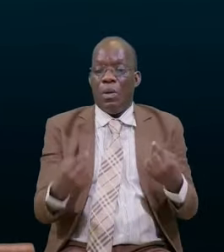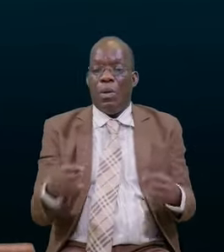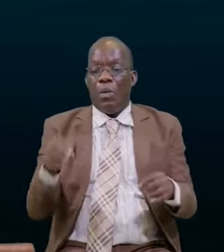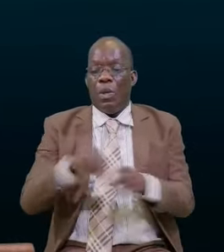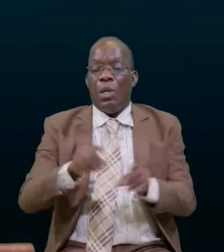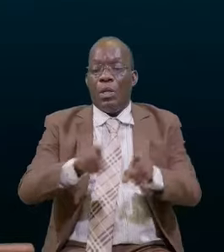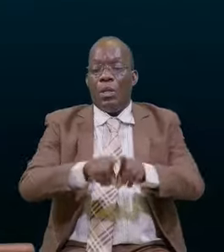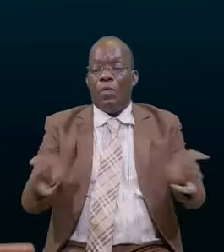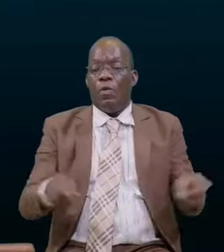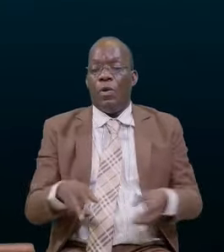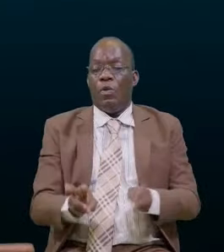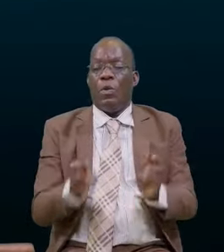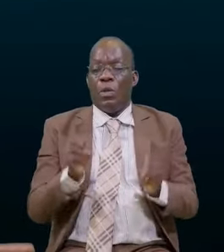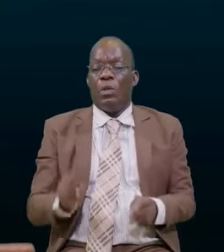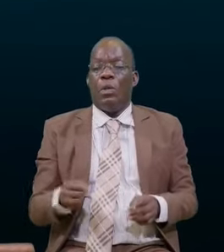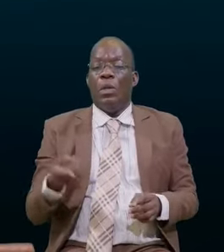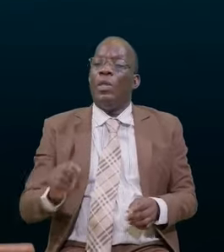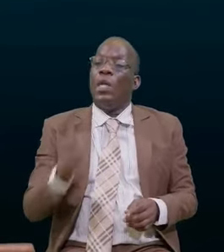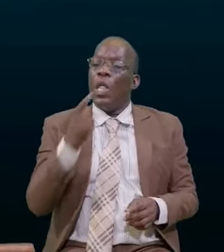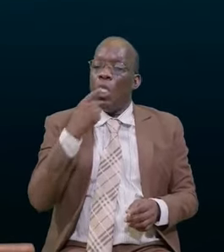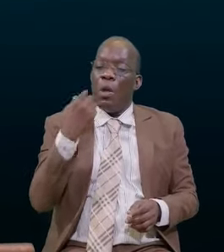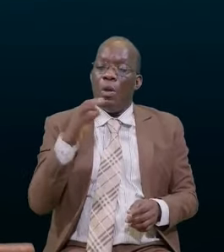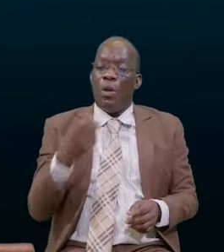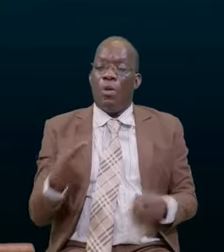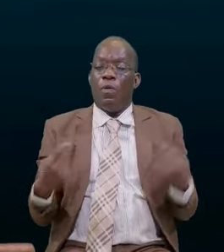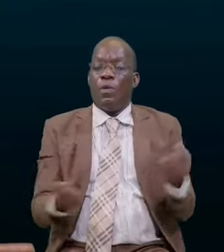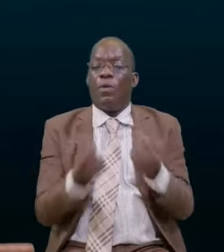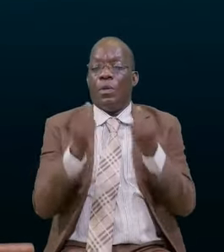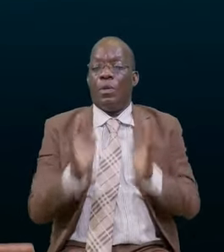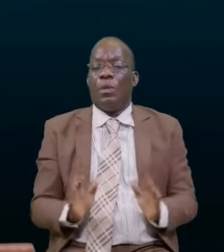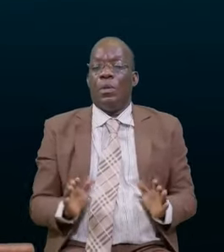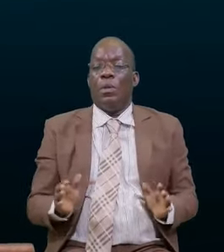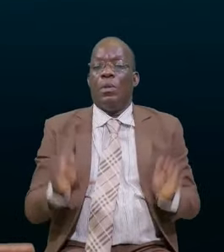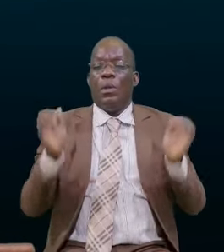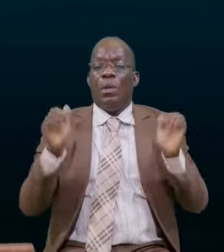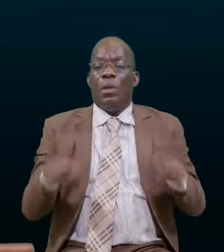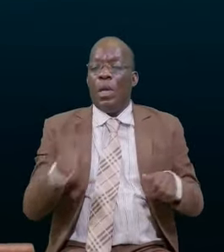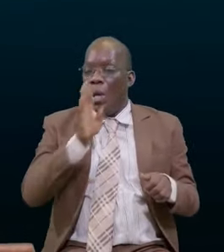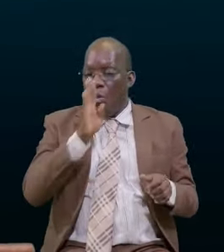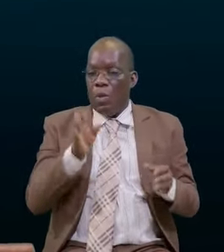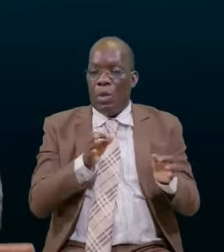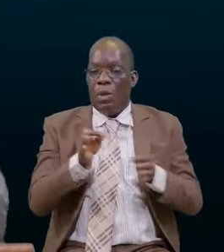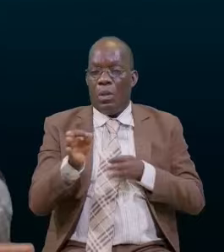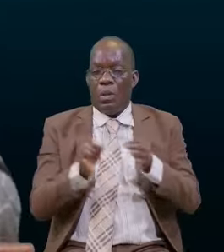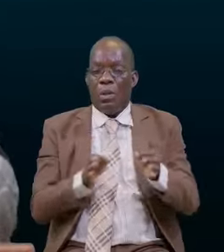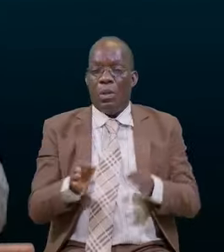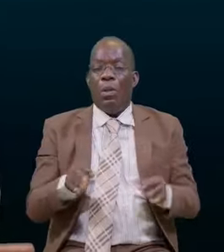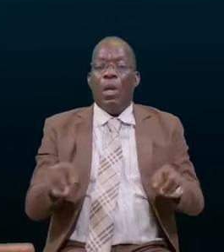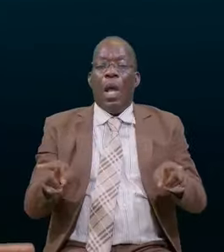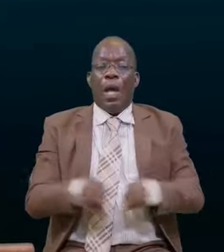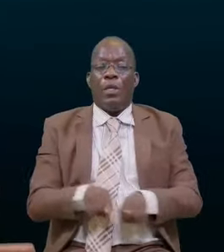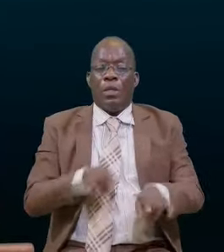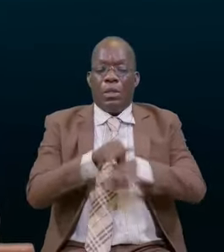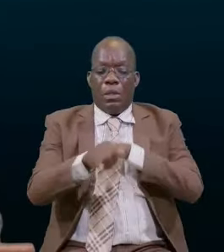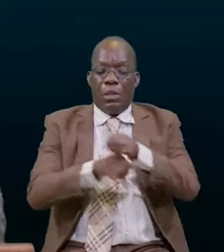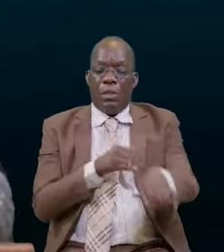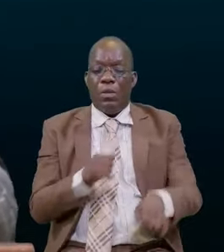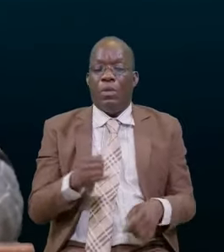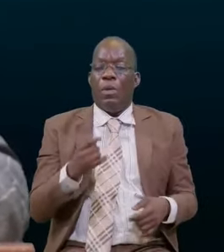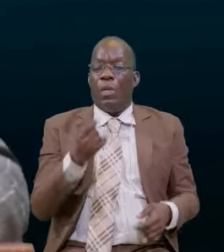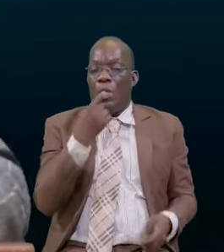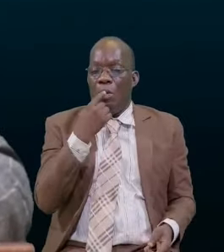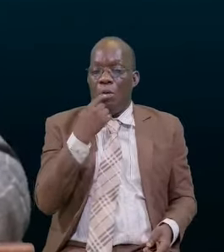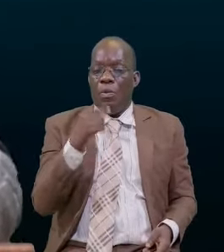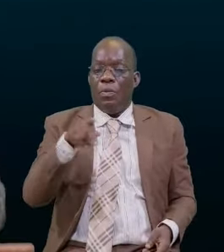Sinners can be like can be described as flattering tongue flattering Tong in the book of Psalm